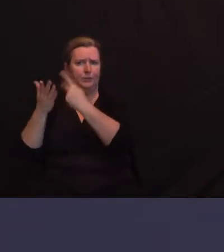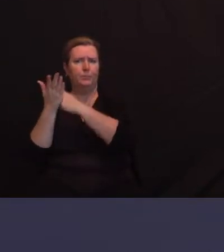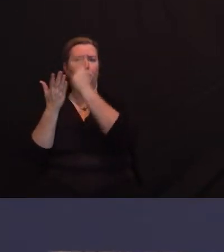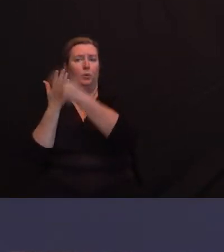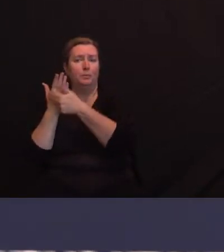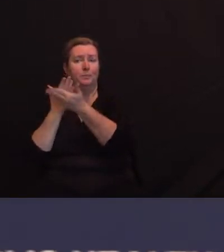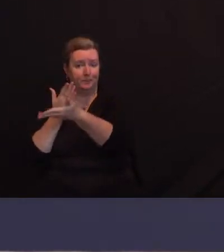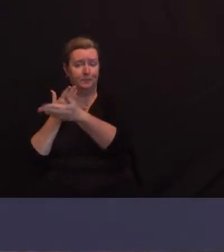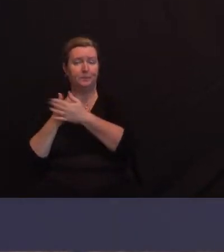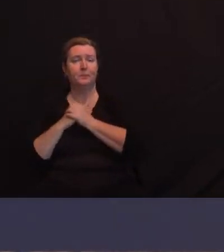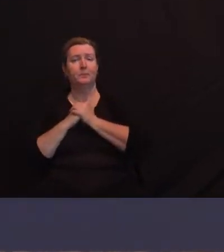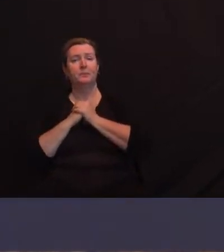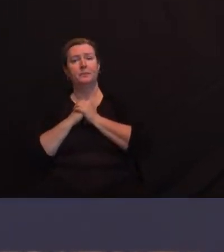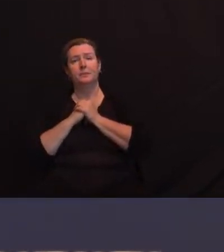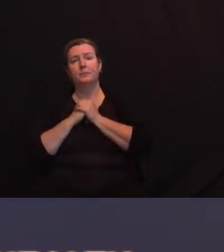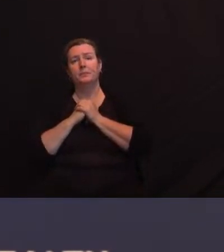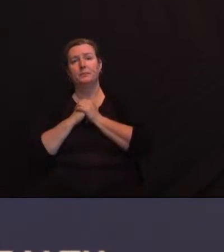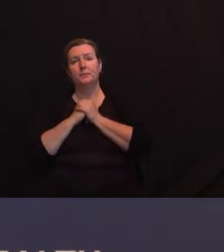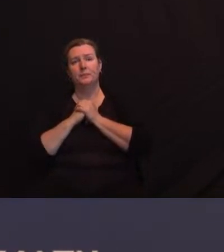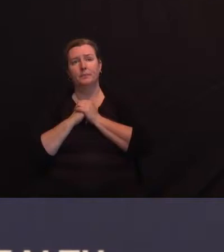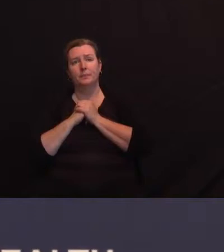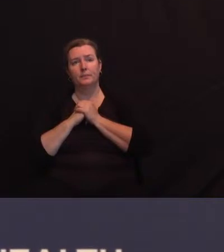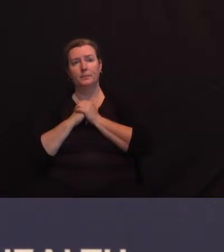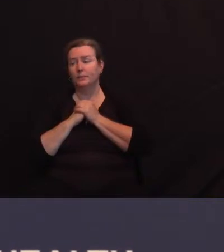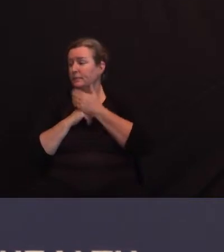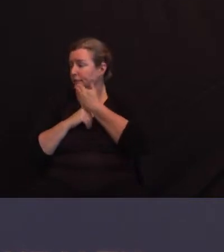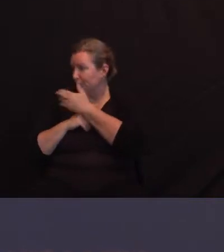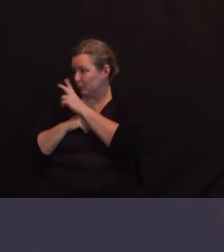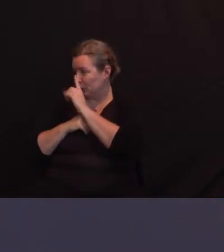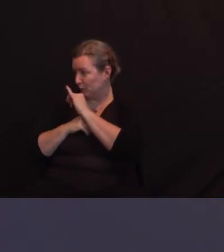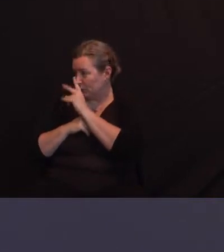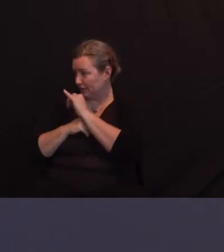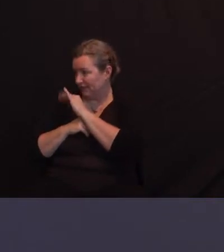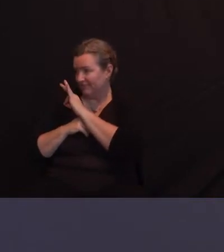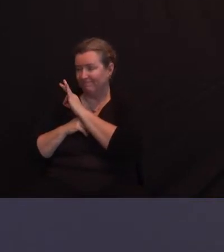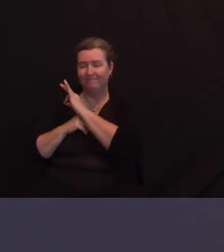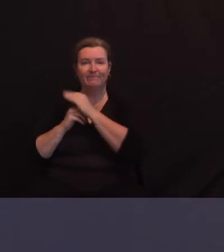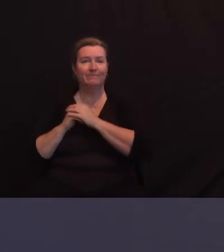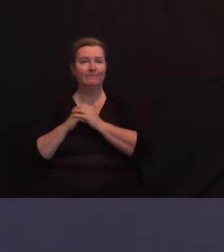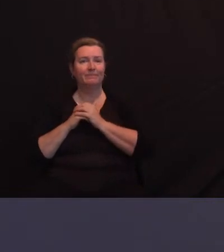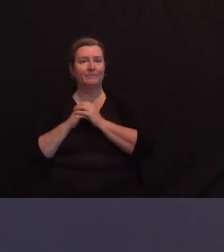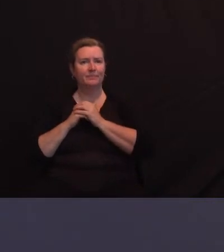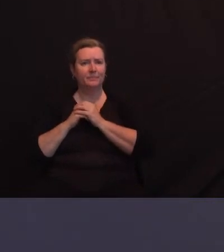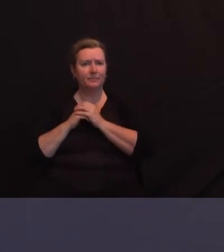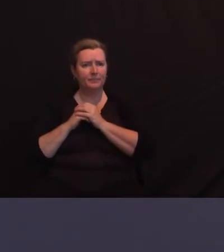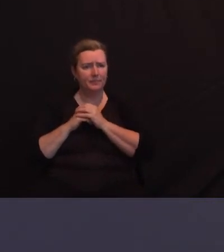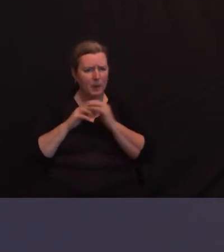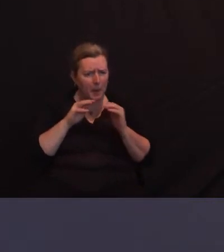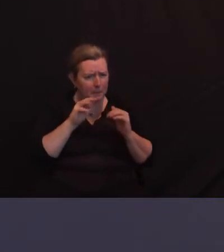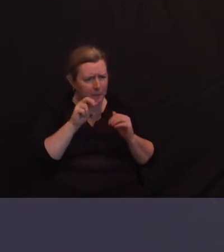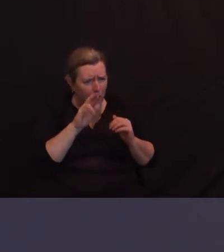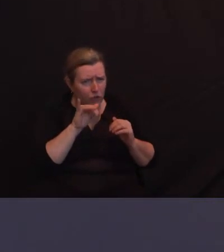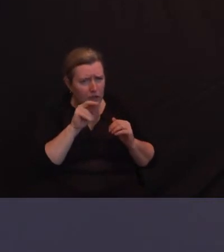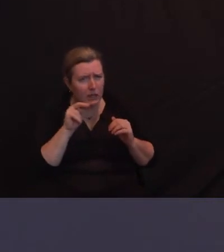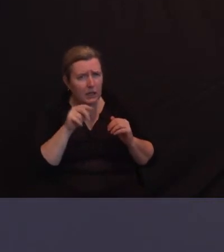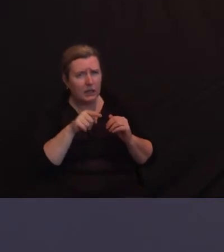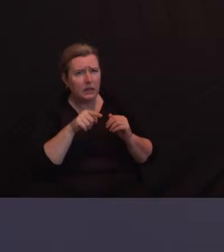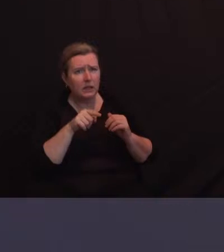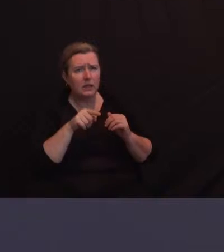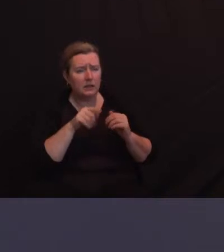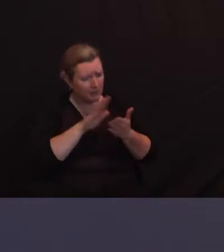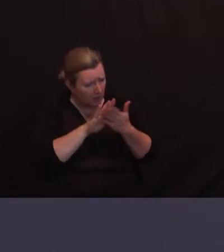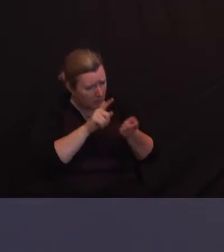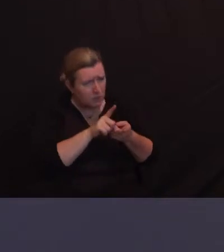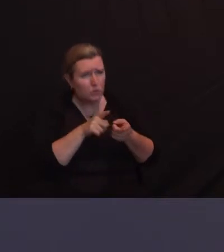Thank you. Sorry, thank you. Ma'am, are you Marianne? Yes. Nice to meet you. Nice to meet you, Governor. How are